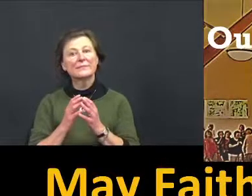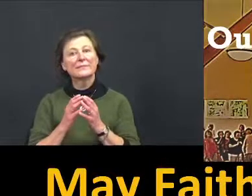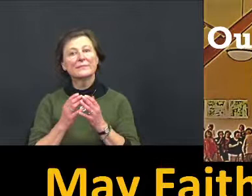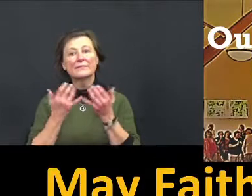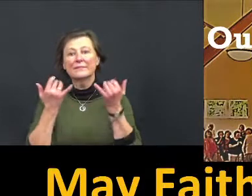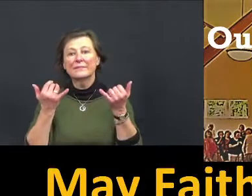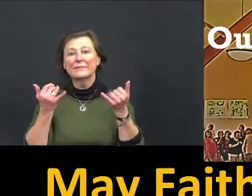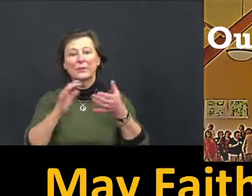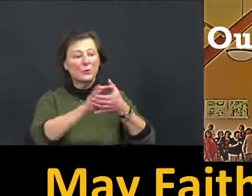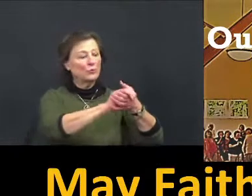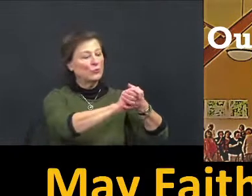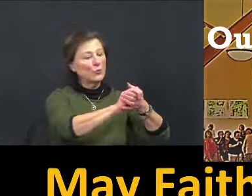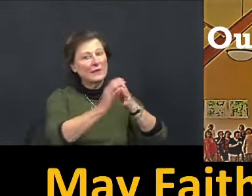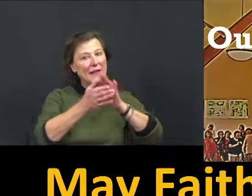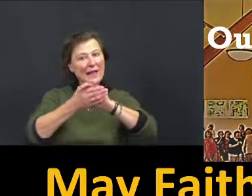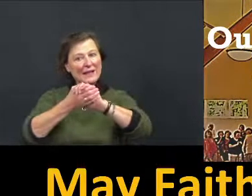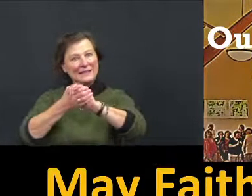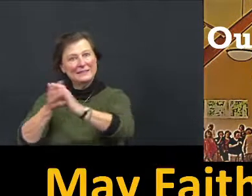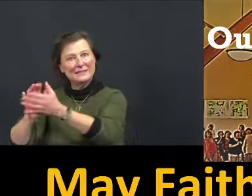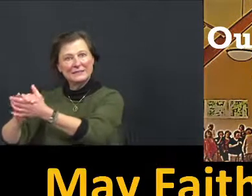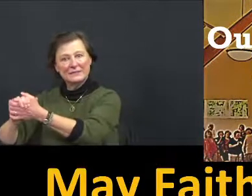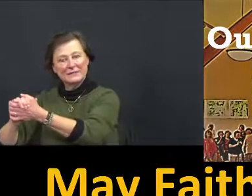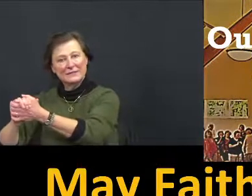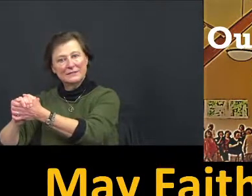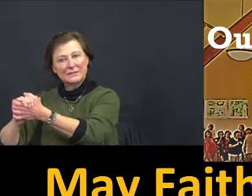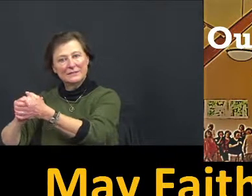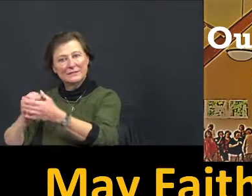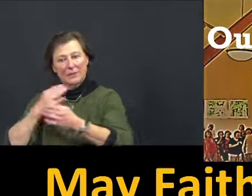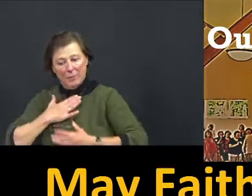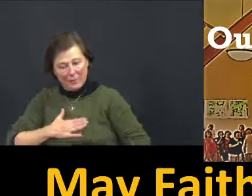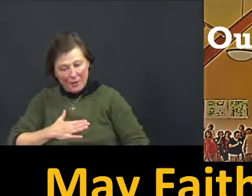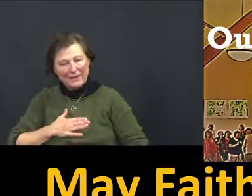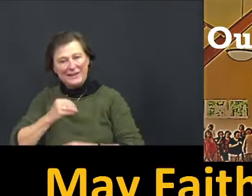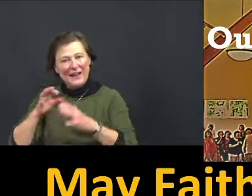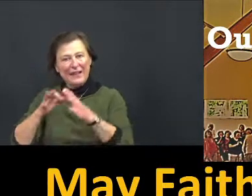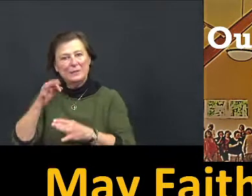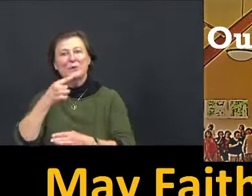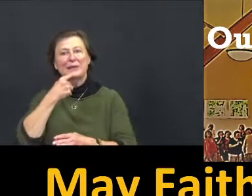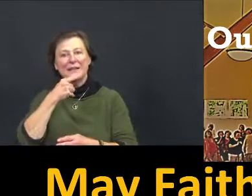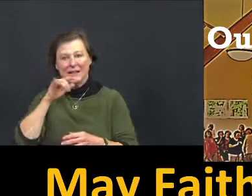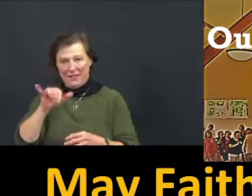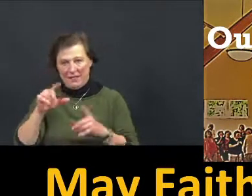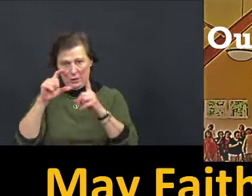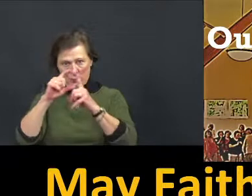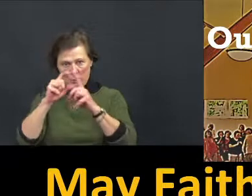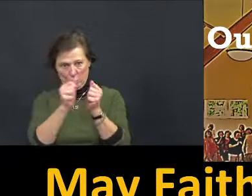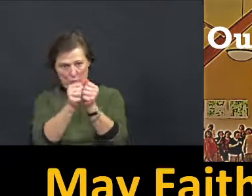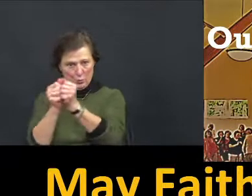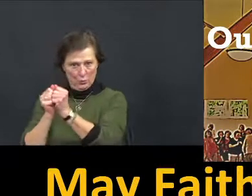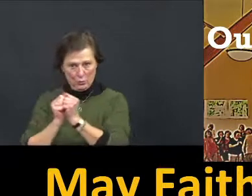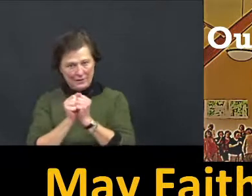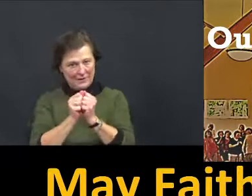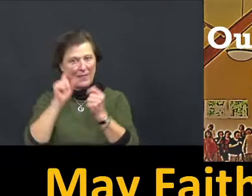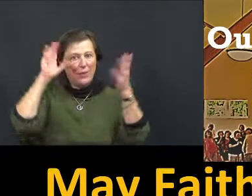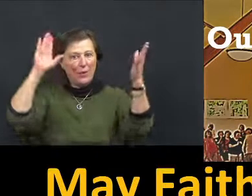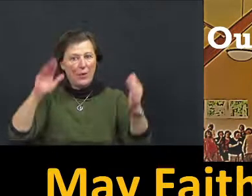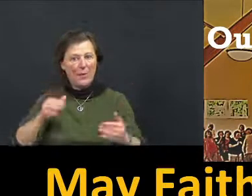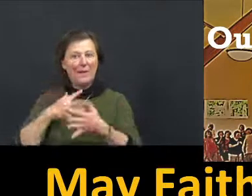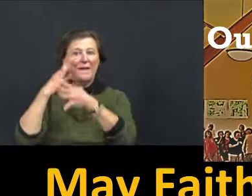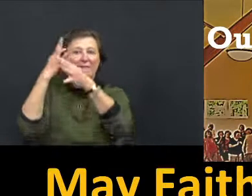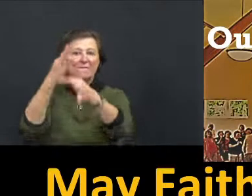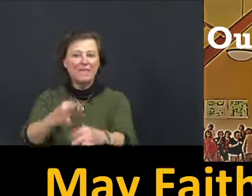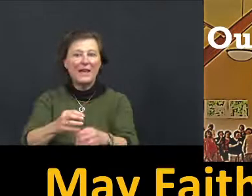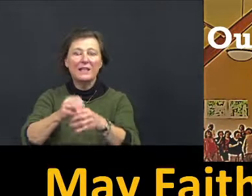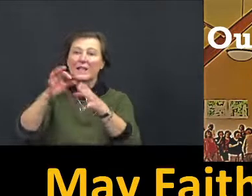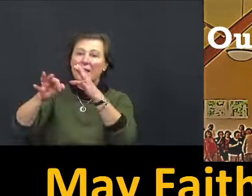Let us join hands in body and spirit, saying these words together. May faith in